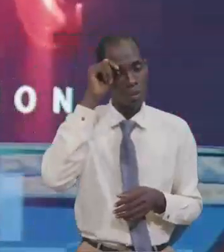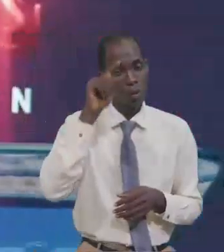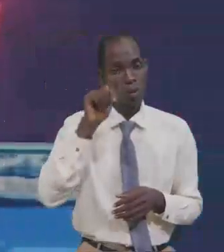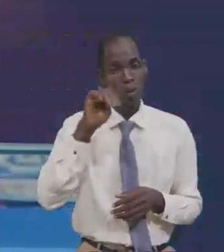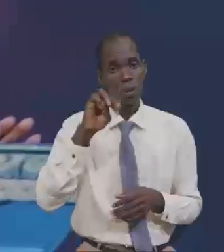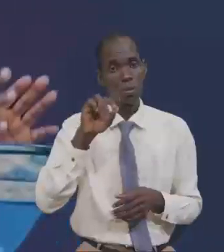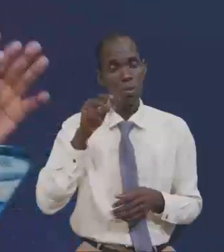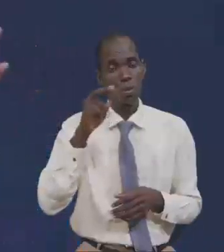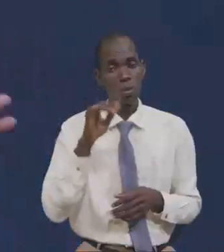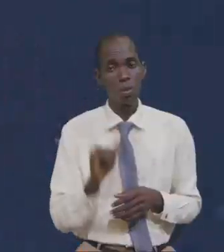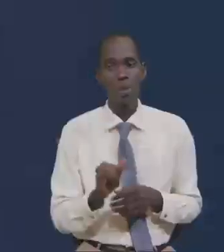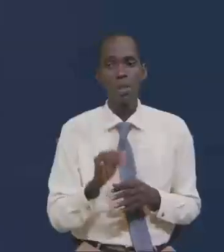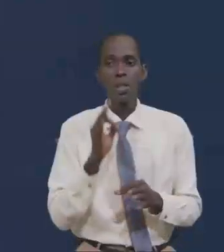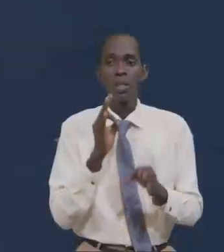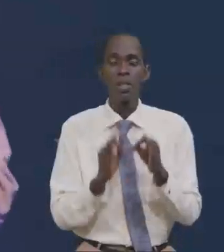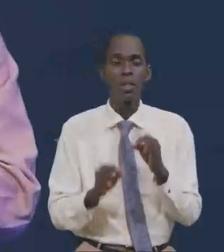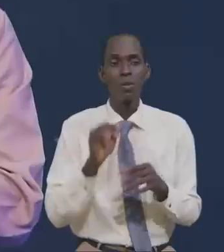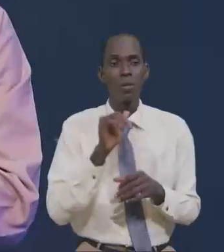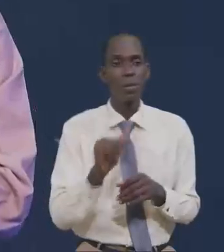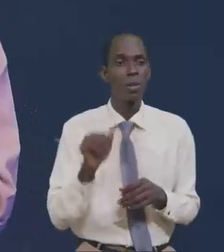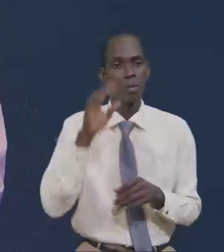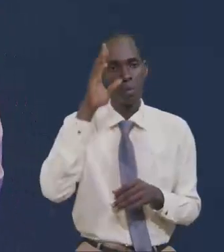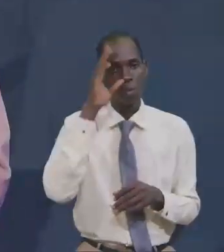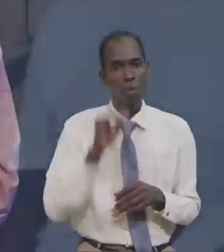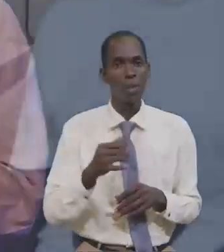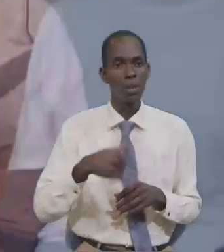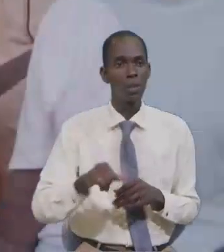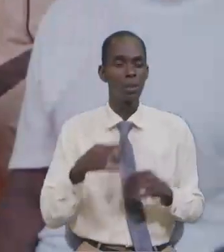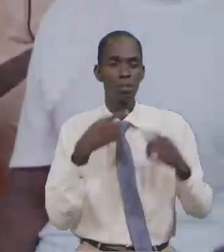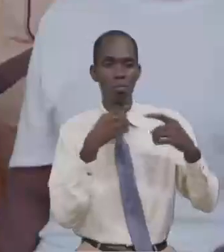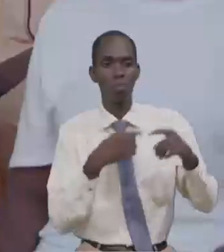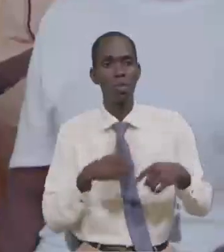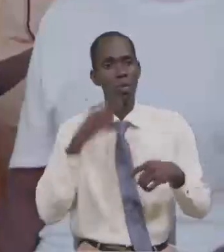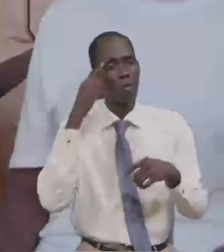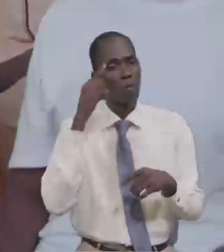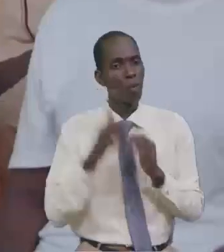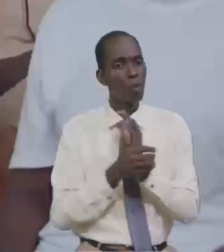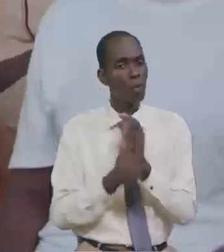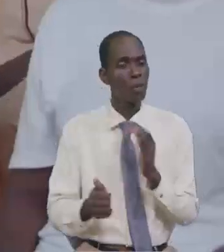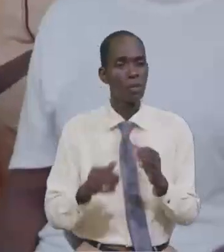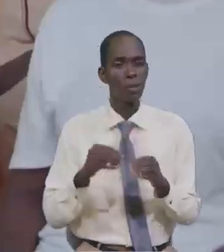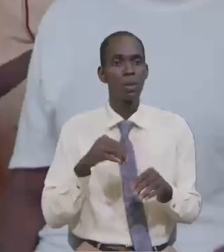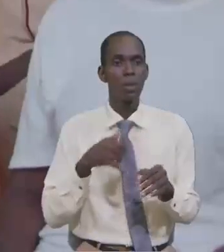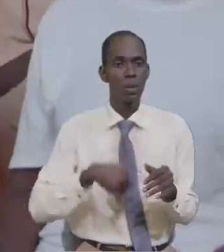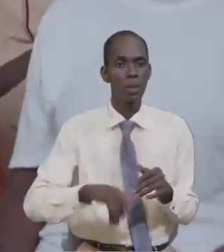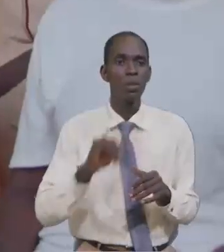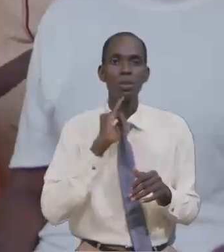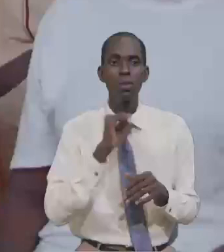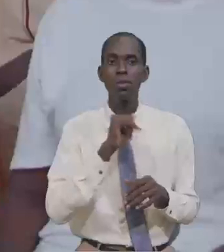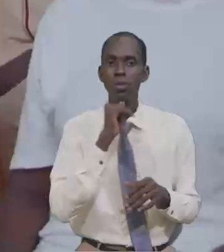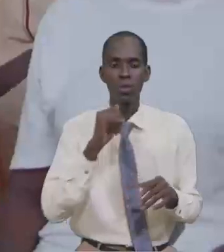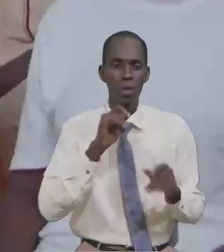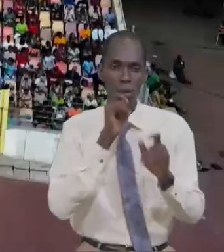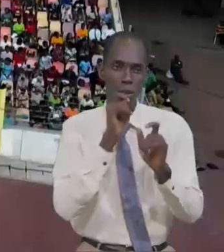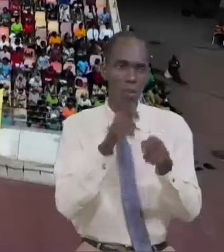a strive lawfully. Look at verse 7. In verse 7, it tells us, consider what I